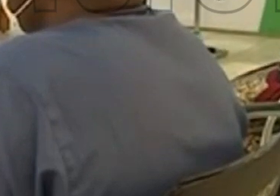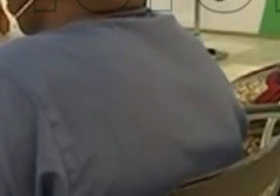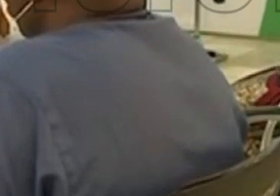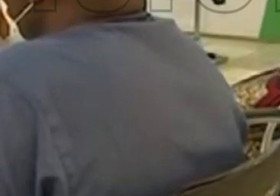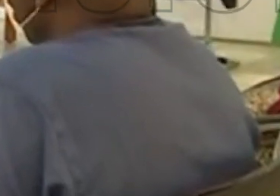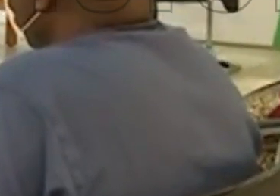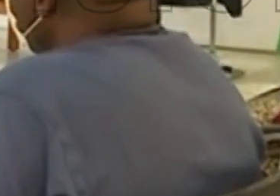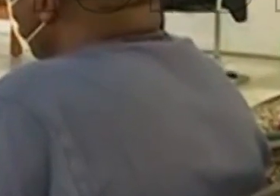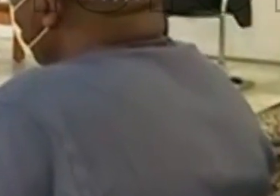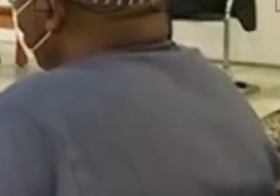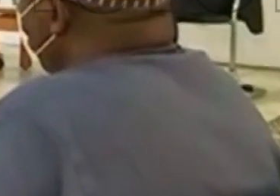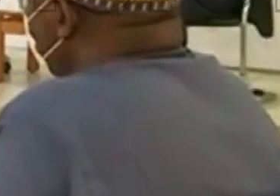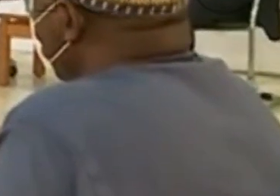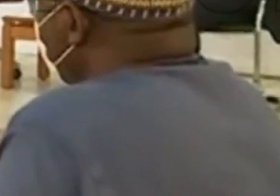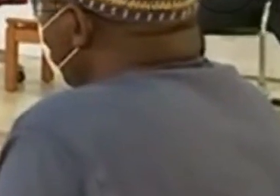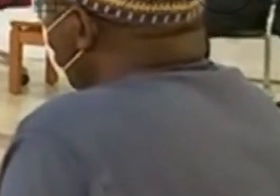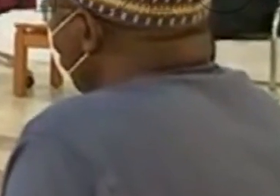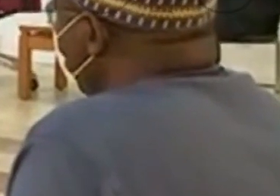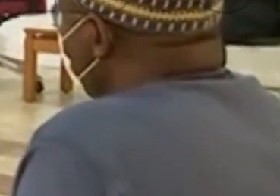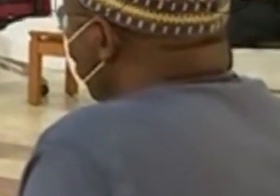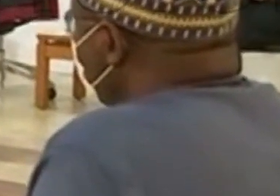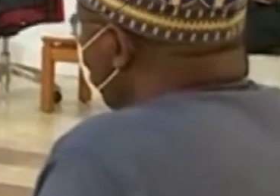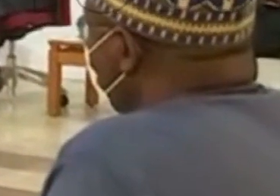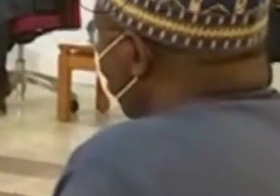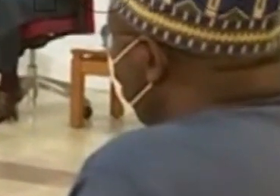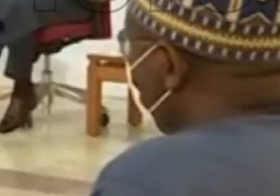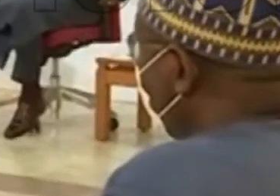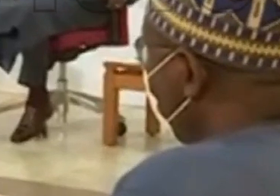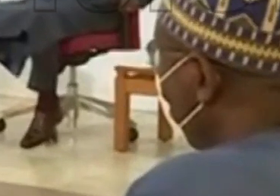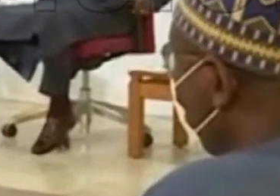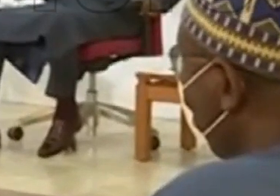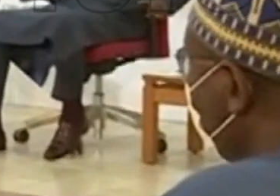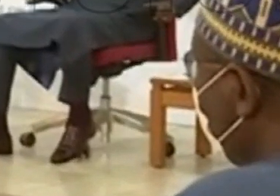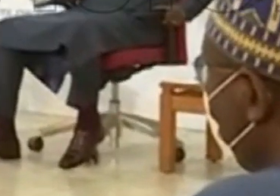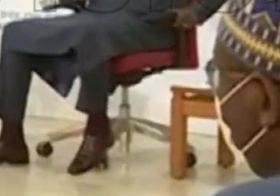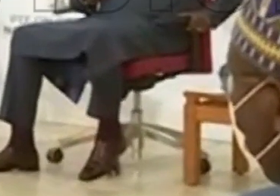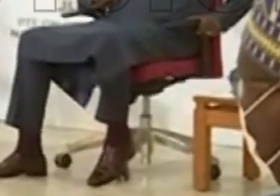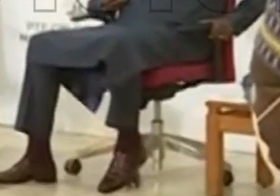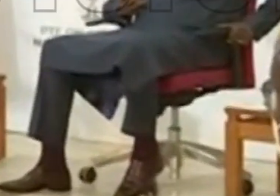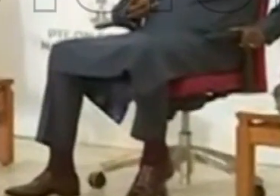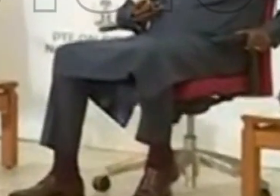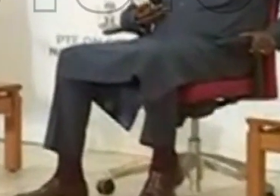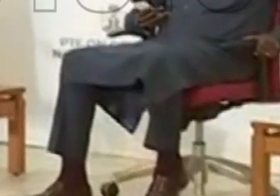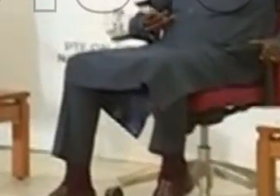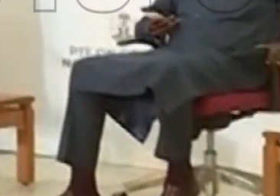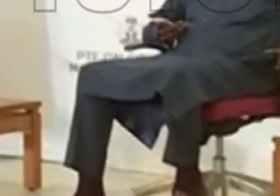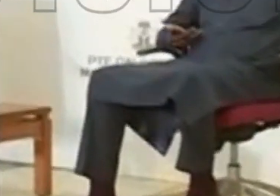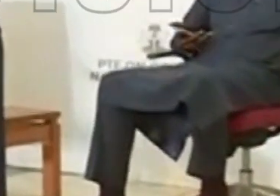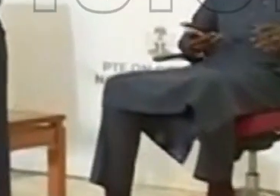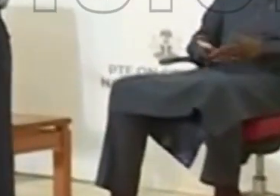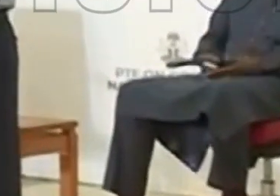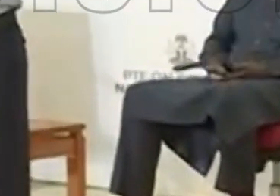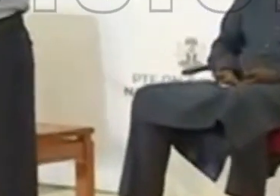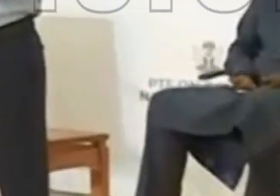we're still on. The engagement with Juhesu is still on, and I'll probably have to go back there. But when I understand that the minister may not be here, I